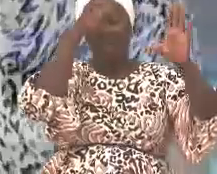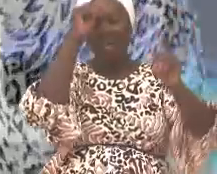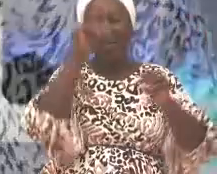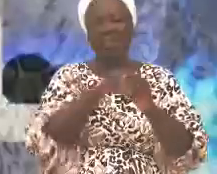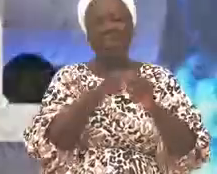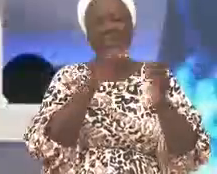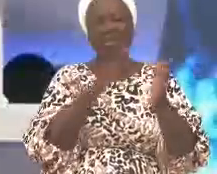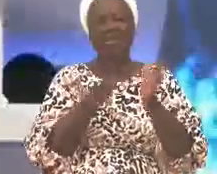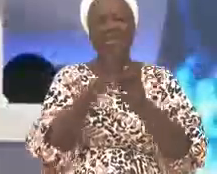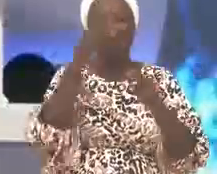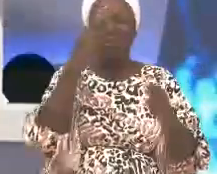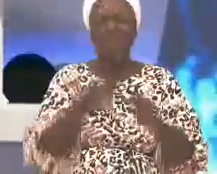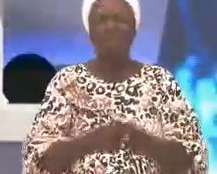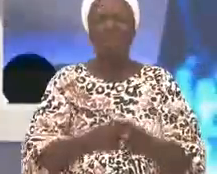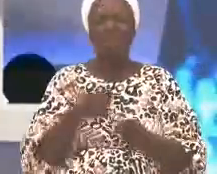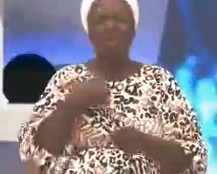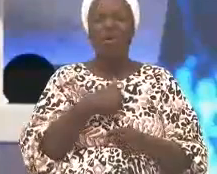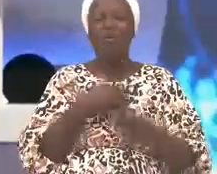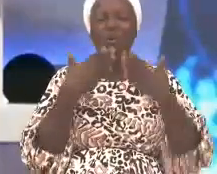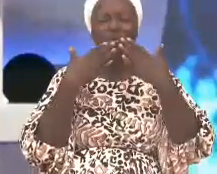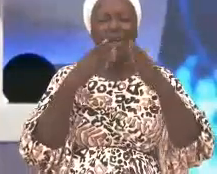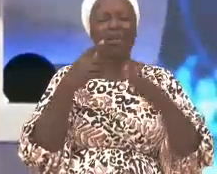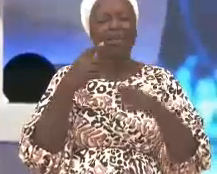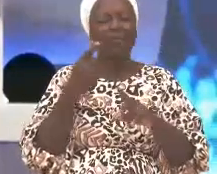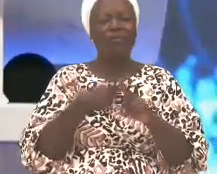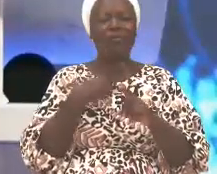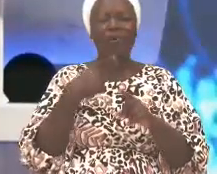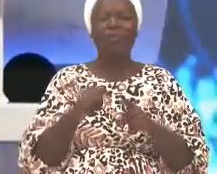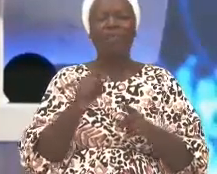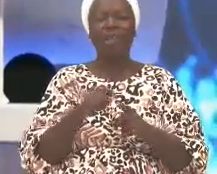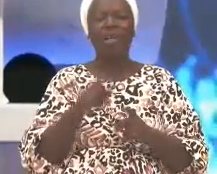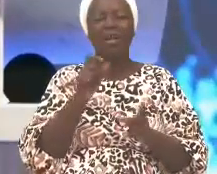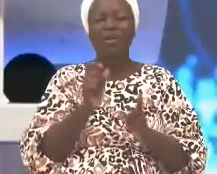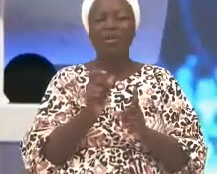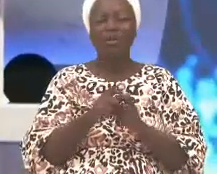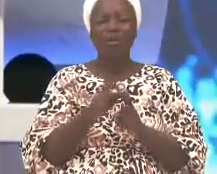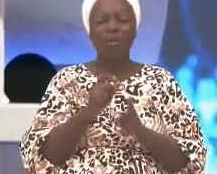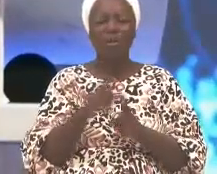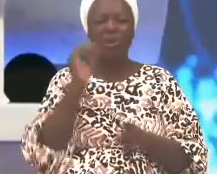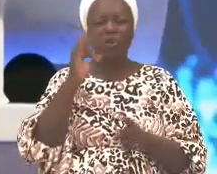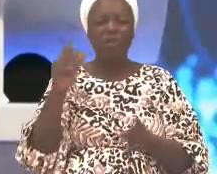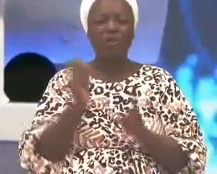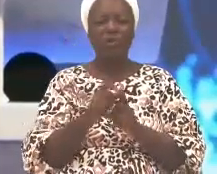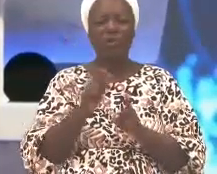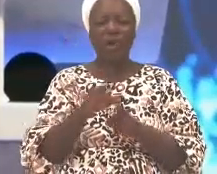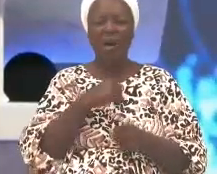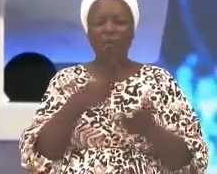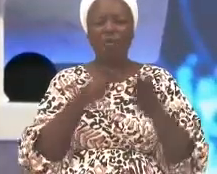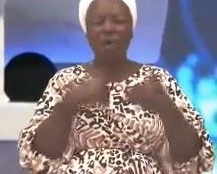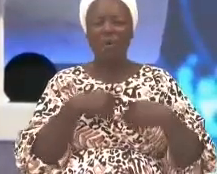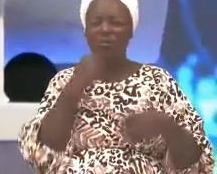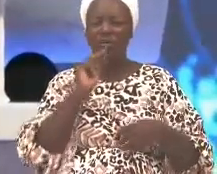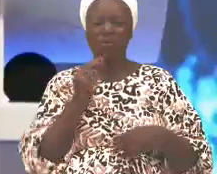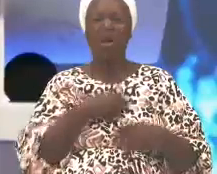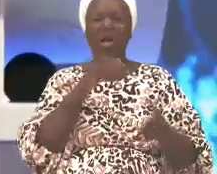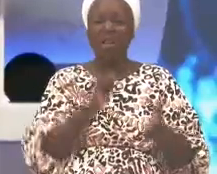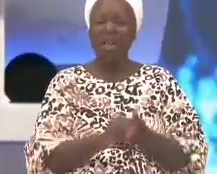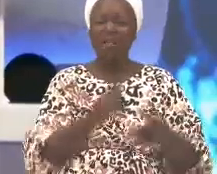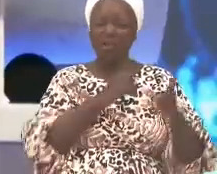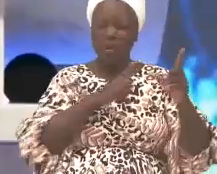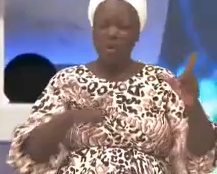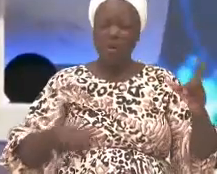name, we thank you for the ministration of the word and what you have sent to us. That Lord, you're